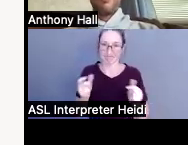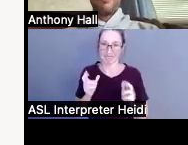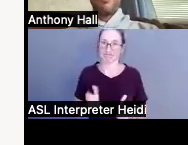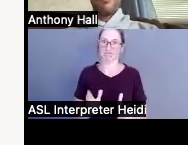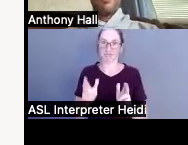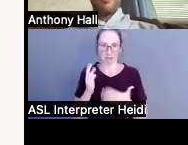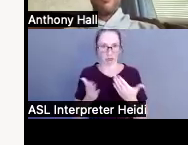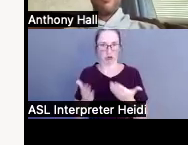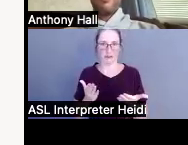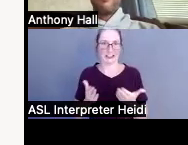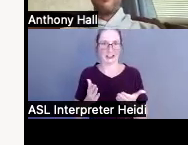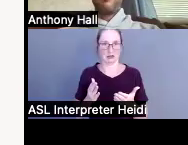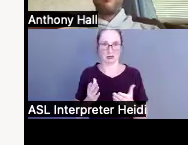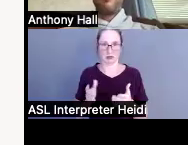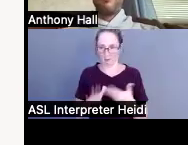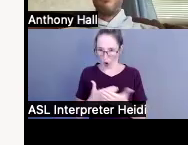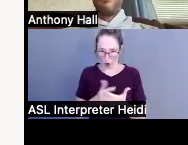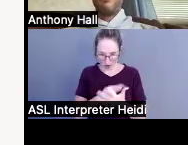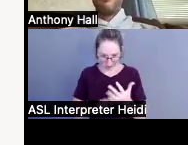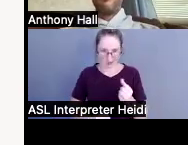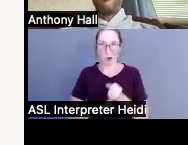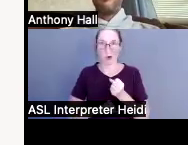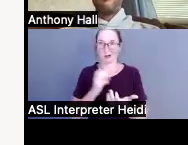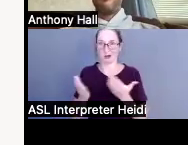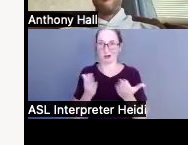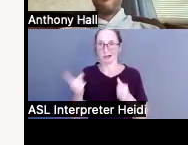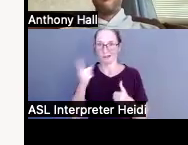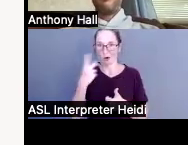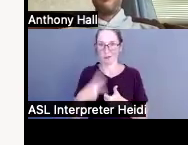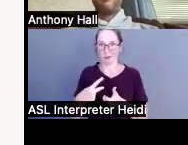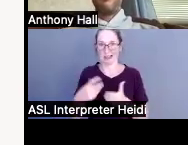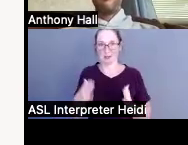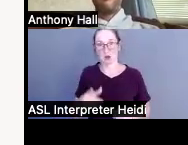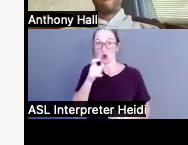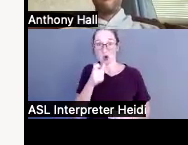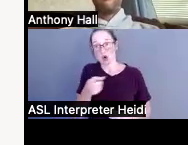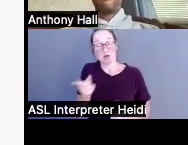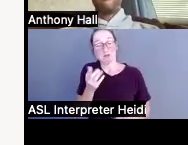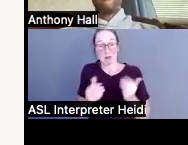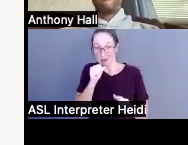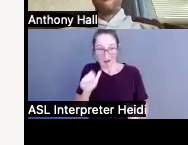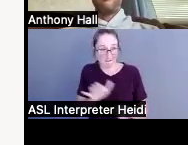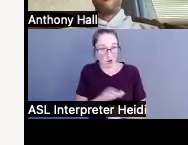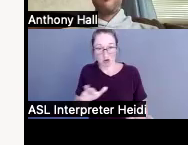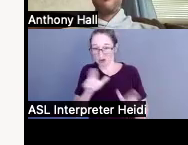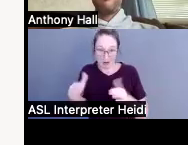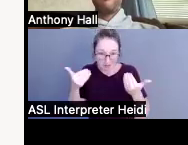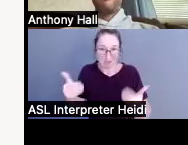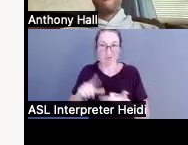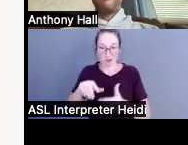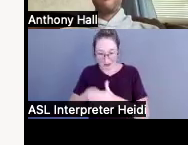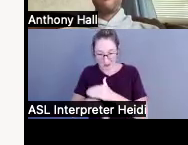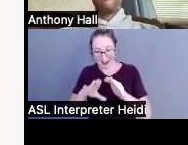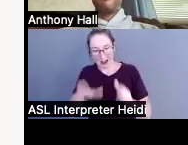wraparound services, right? Supportive services for participants who may not be fully ready to go into housing, but they